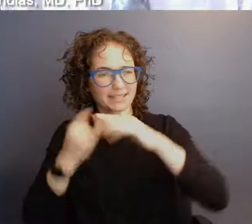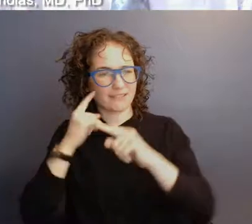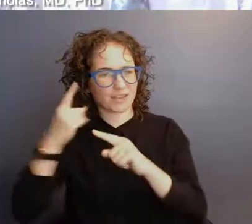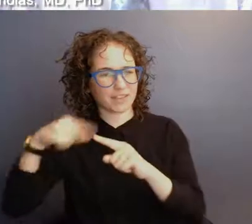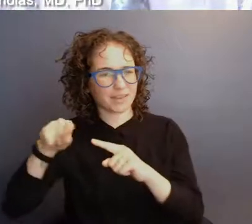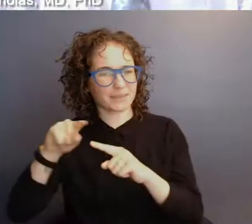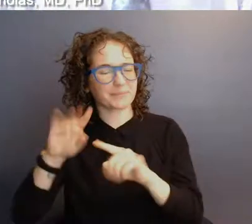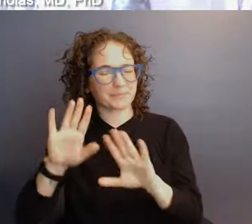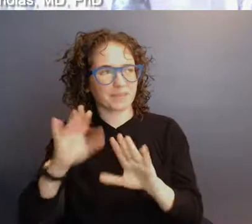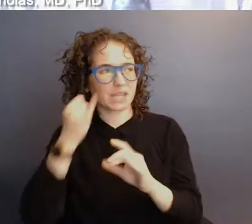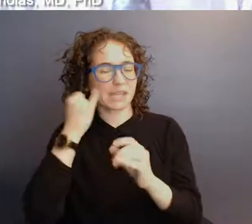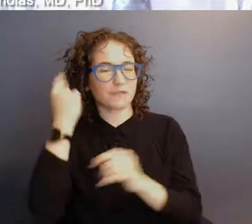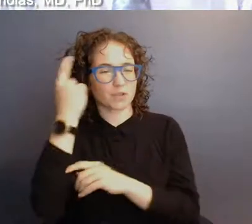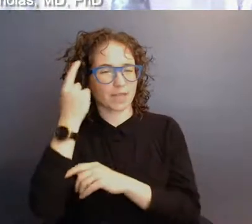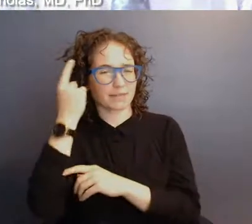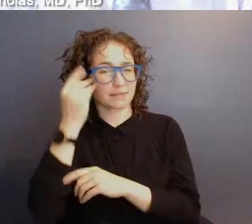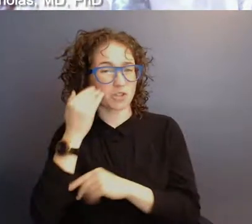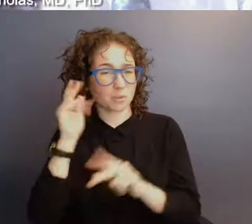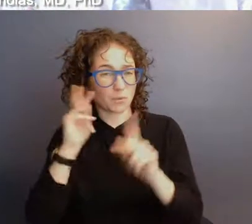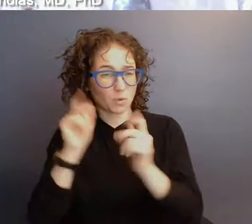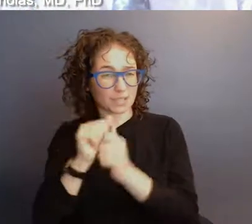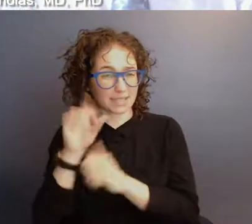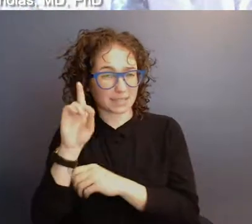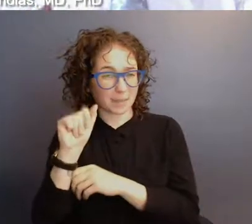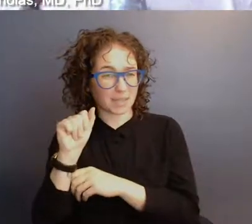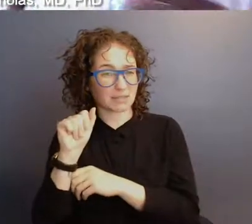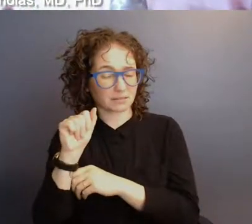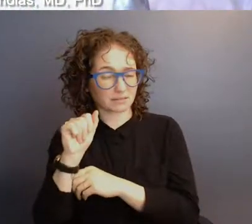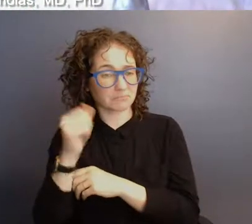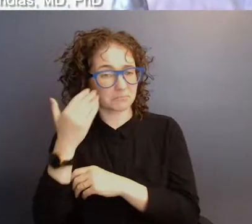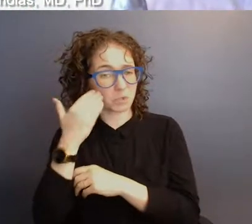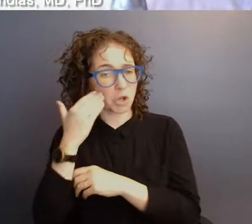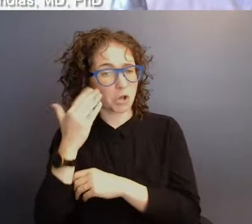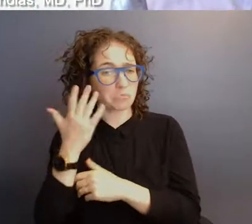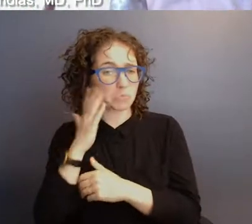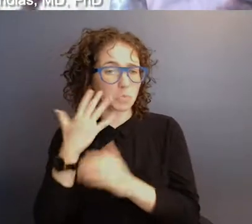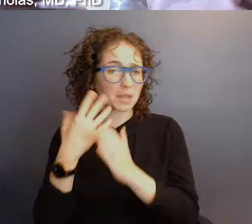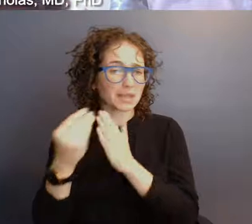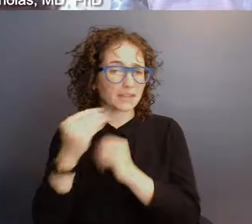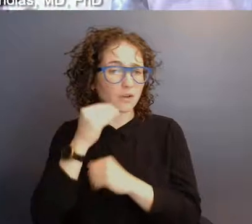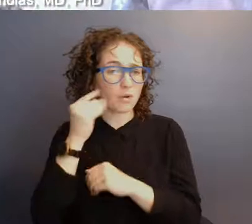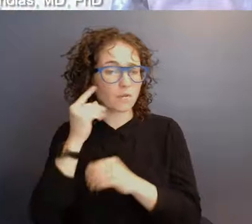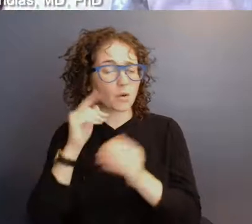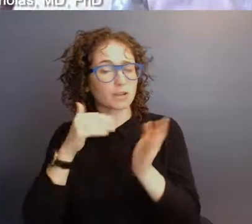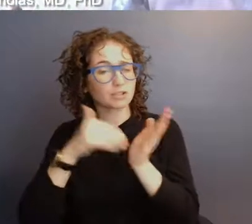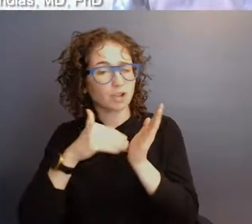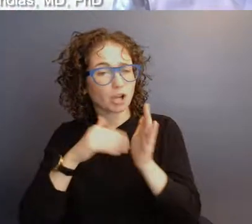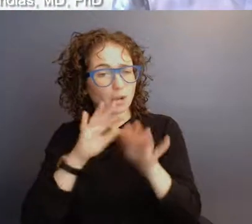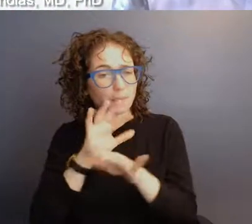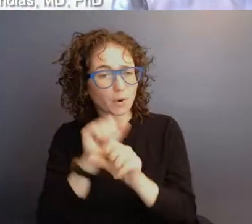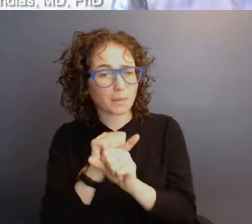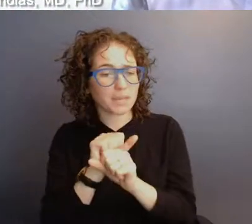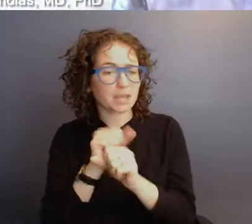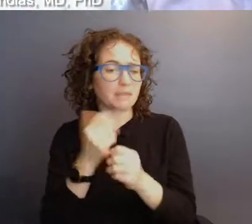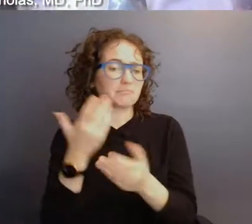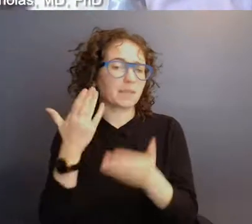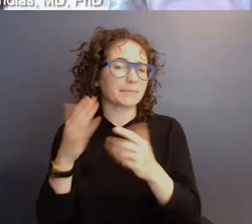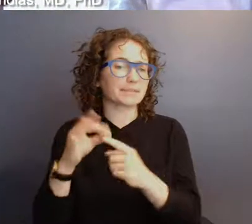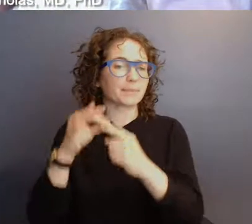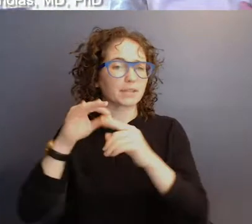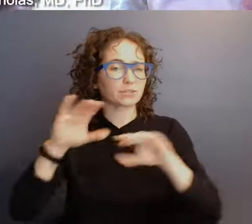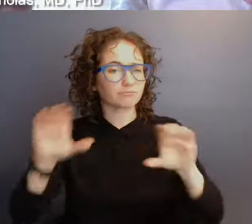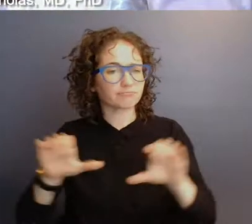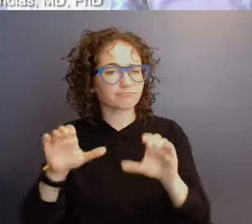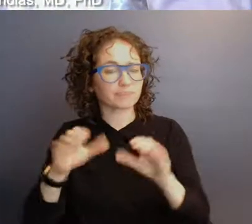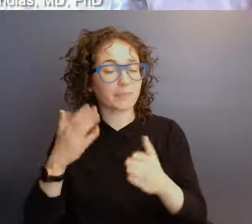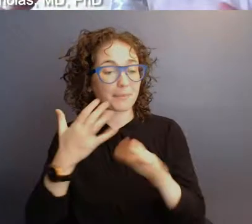this, people with disabilities would leave their home for medical appointments, would leave their home for special activities, would leave